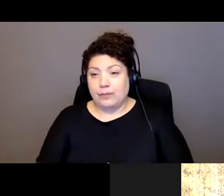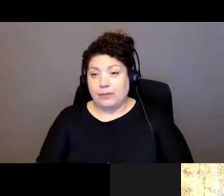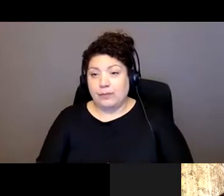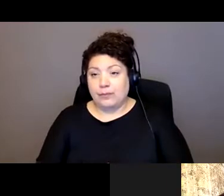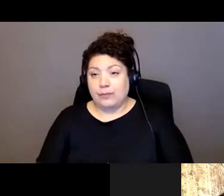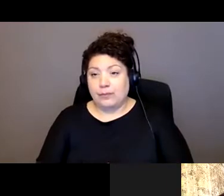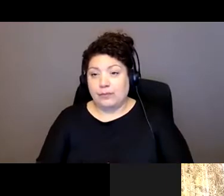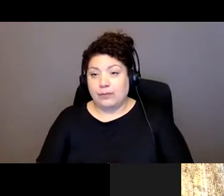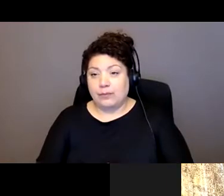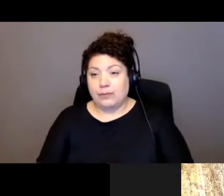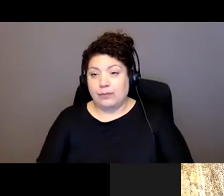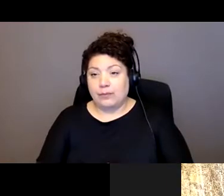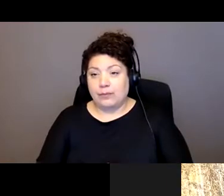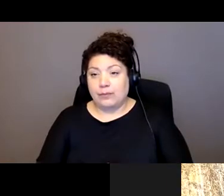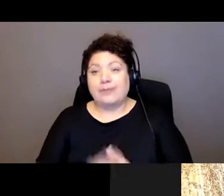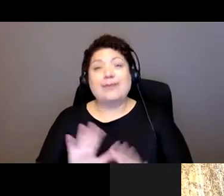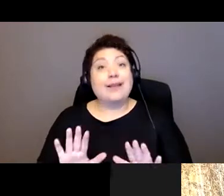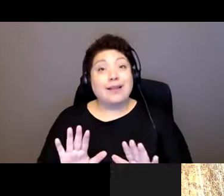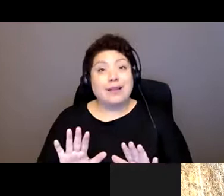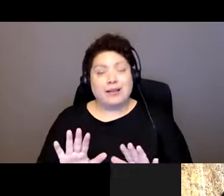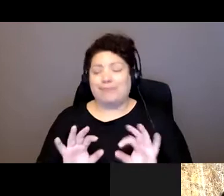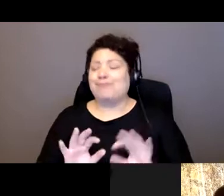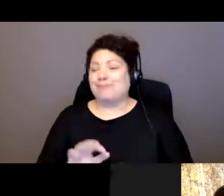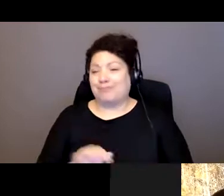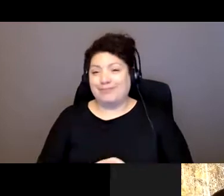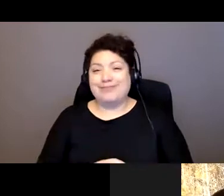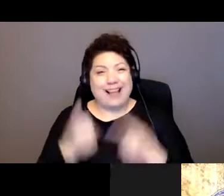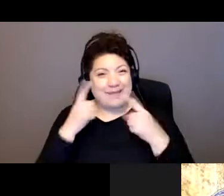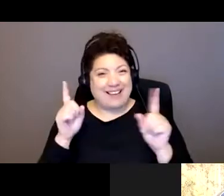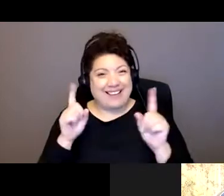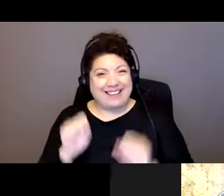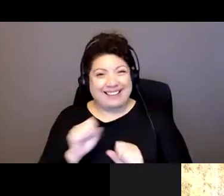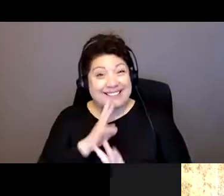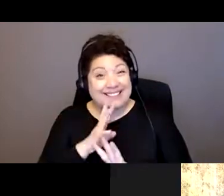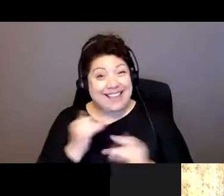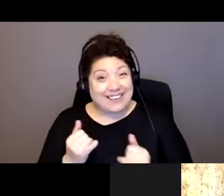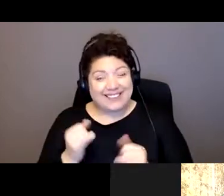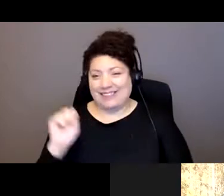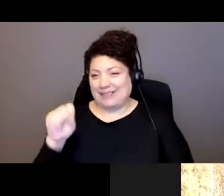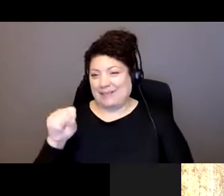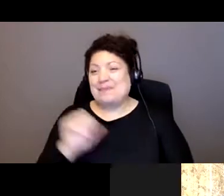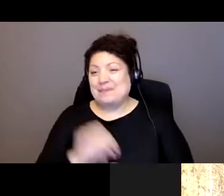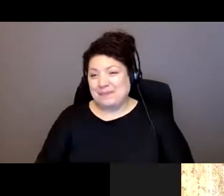Oh, Minnie. There. I can talk now. Okay. Great. A